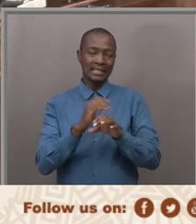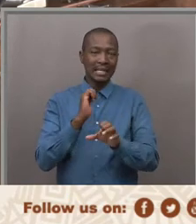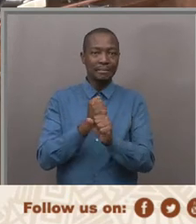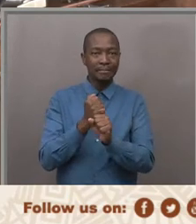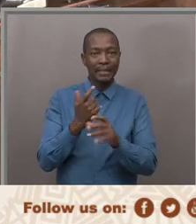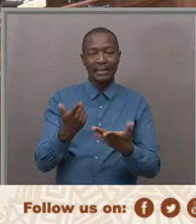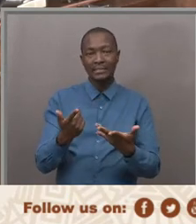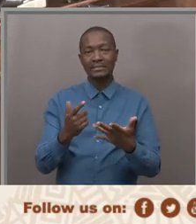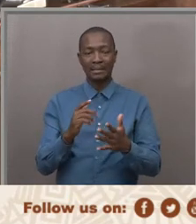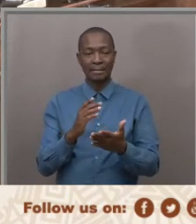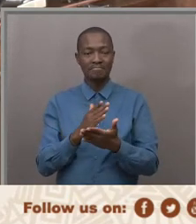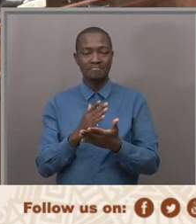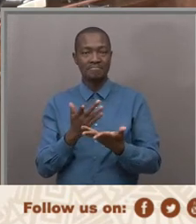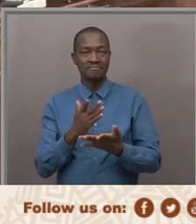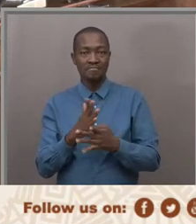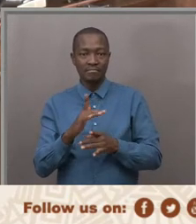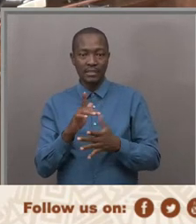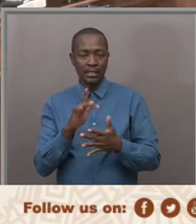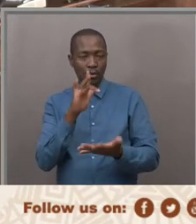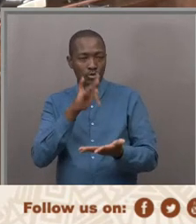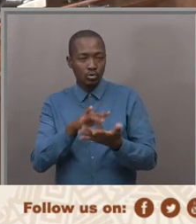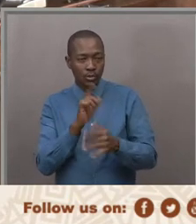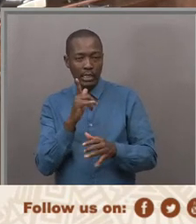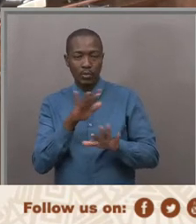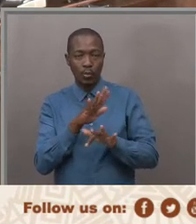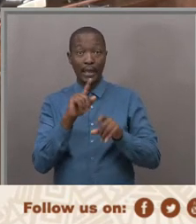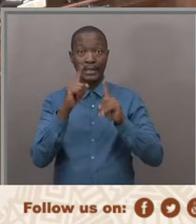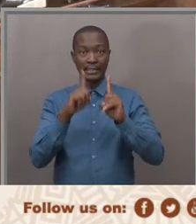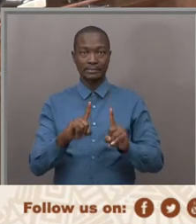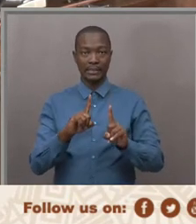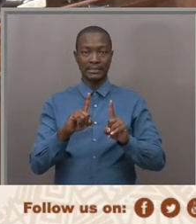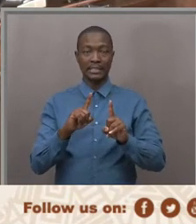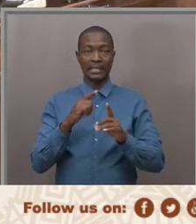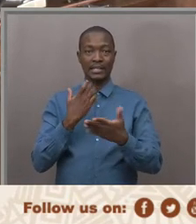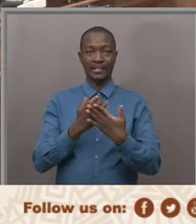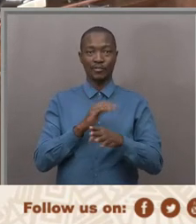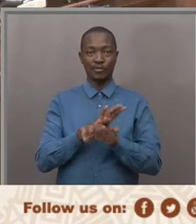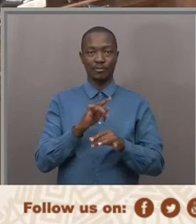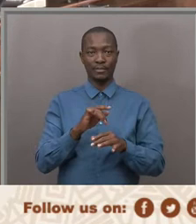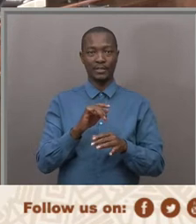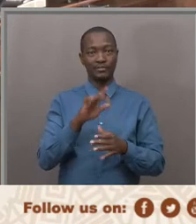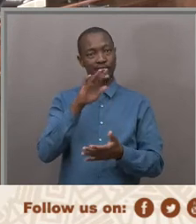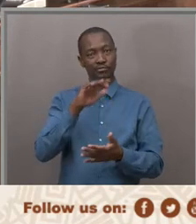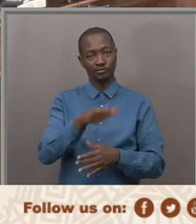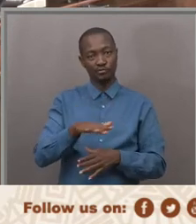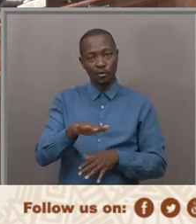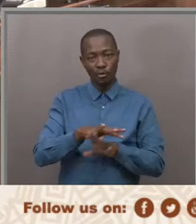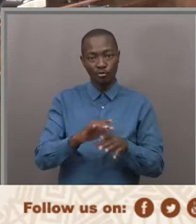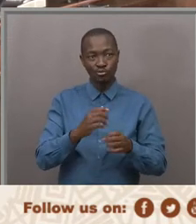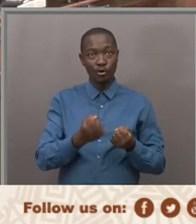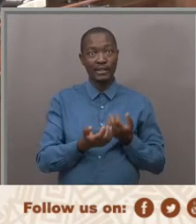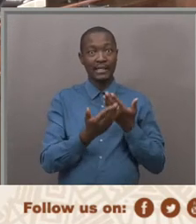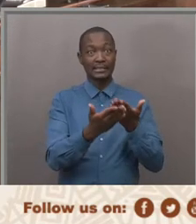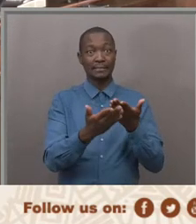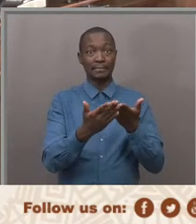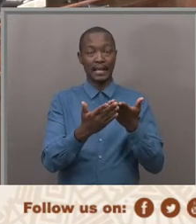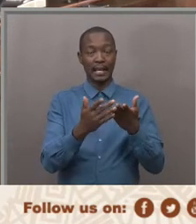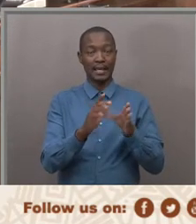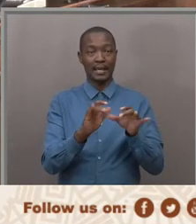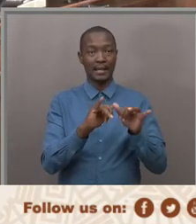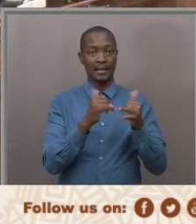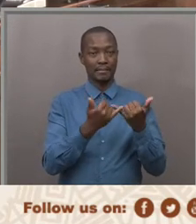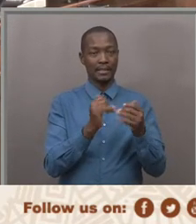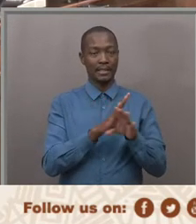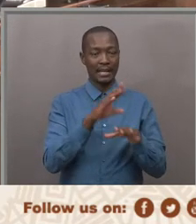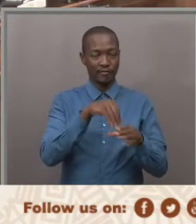that are going to locate in the special economic zone. So the supplier companies have come to party. They are investing